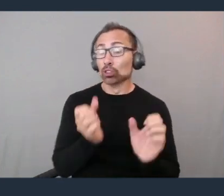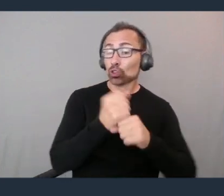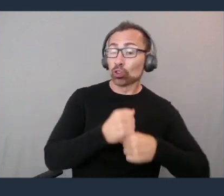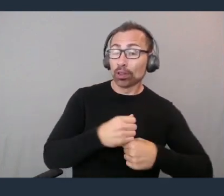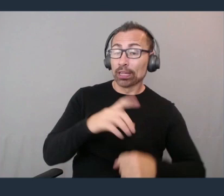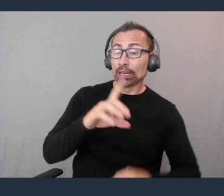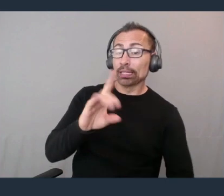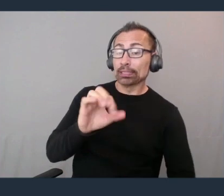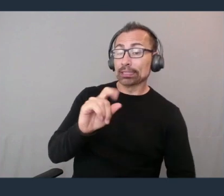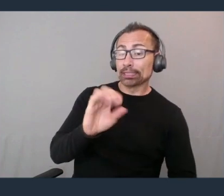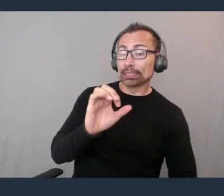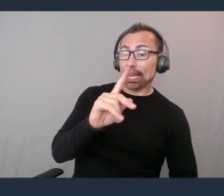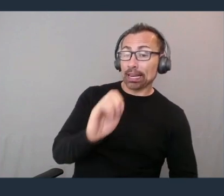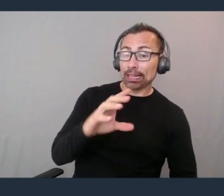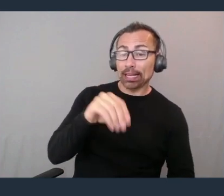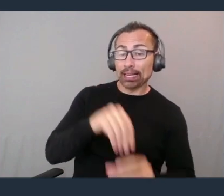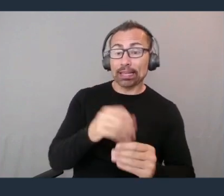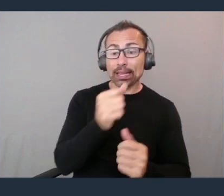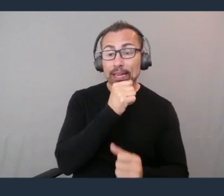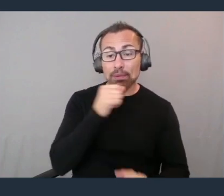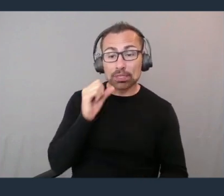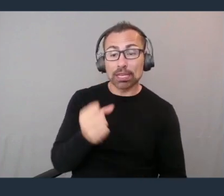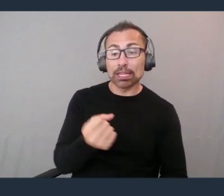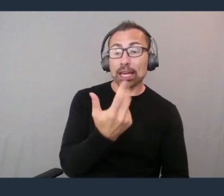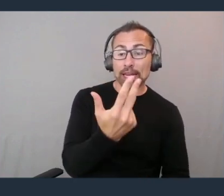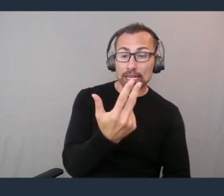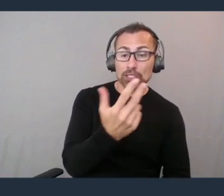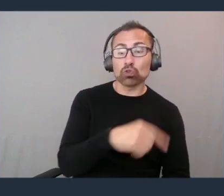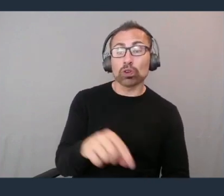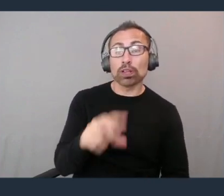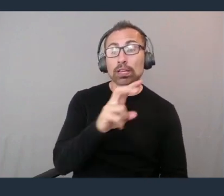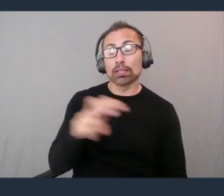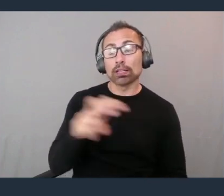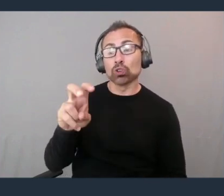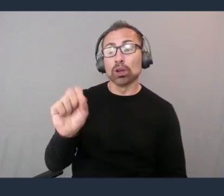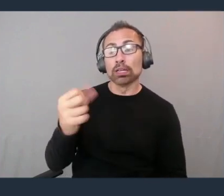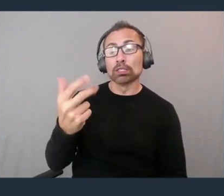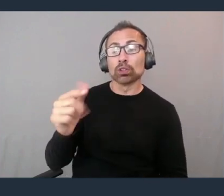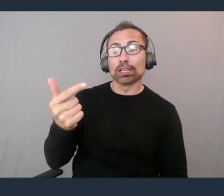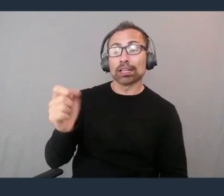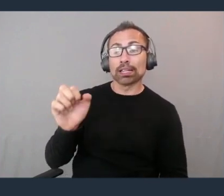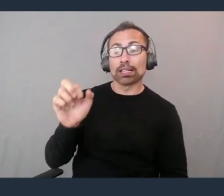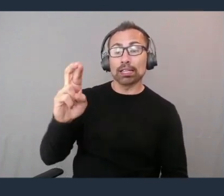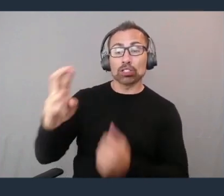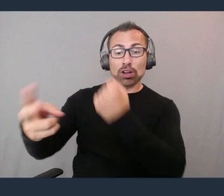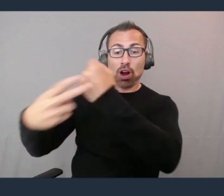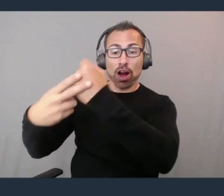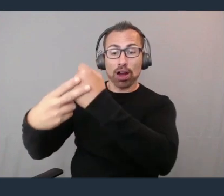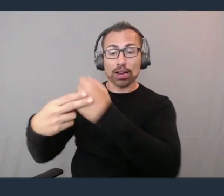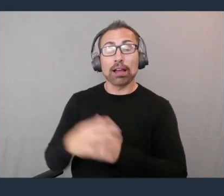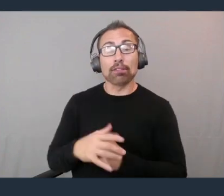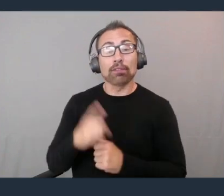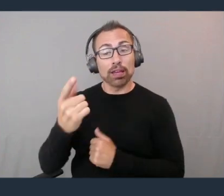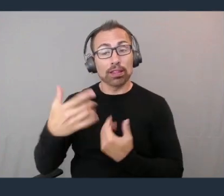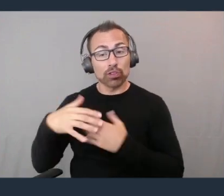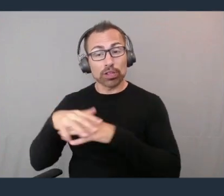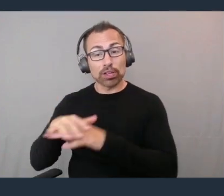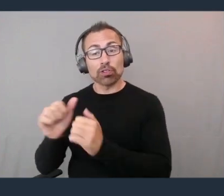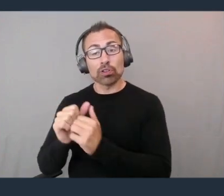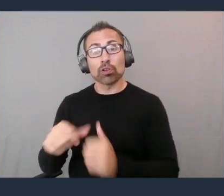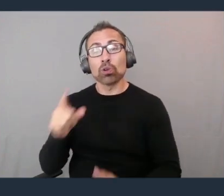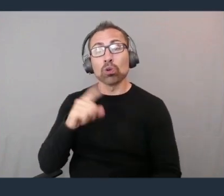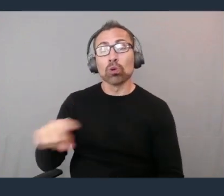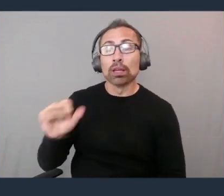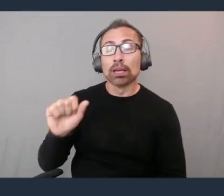and archive colder data sets to Amazon S3 Glacier. Now you can integrate it with services like AWS Glue to run